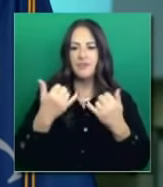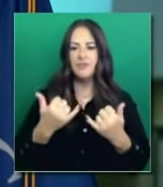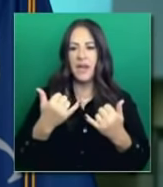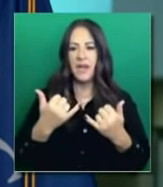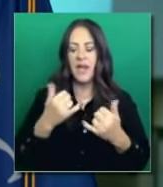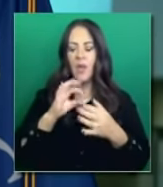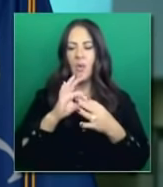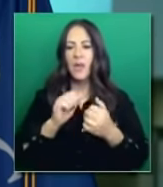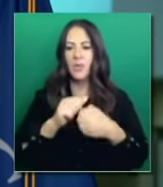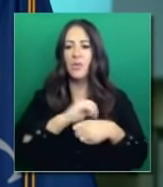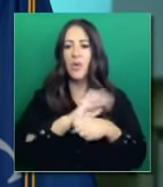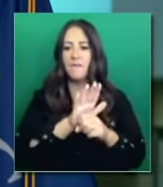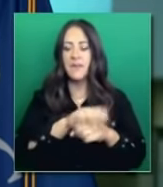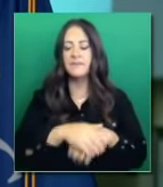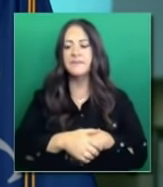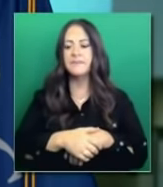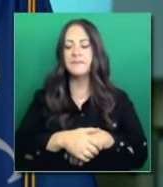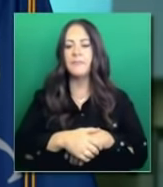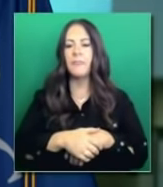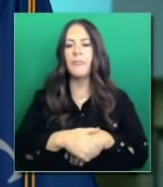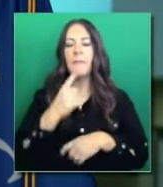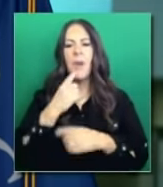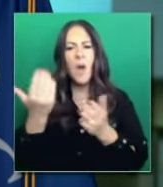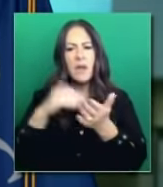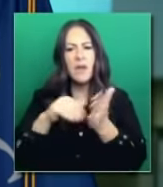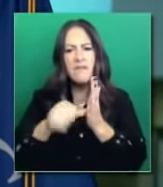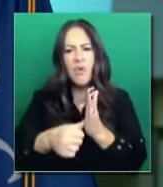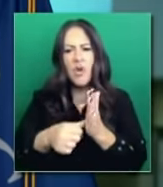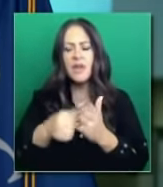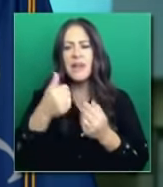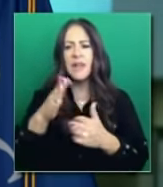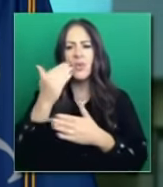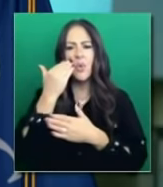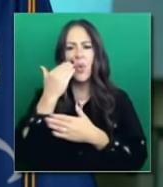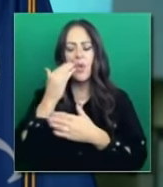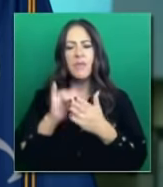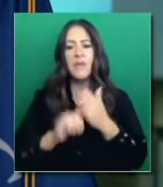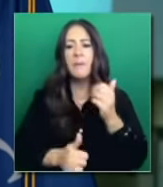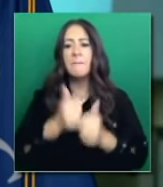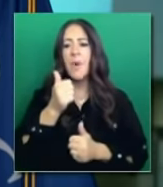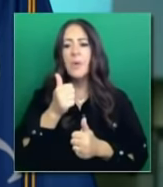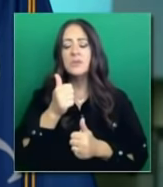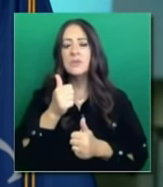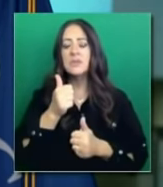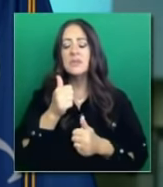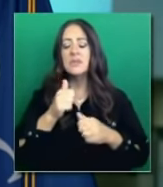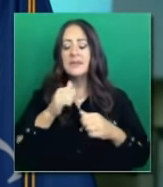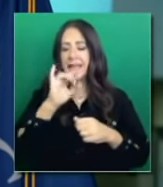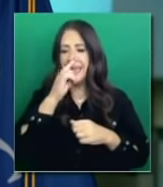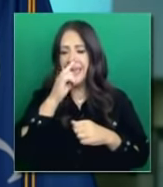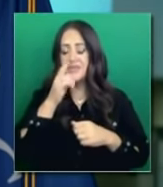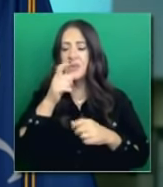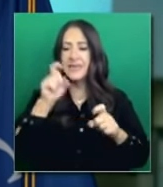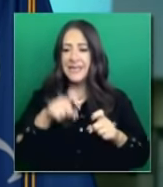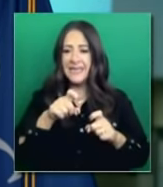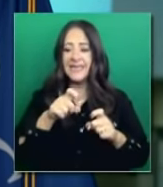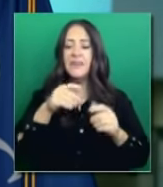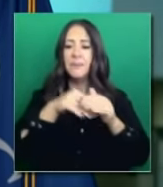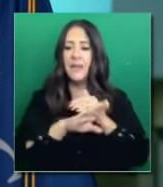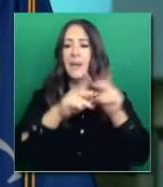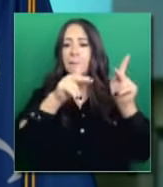about phasing in with the cohorts that are most in need of in-person. And again, as a parent of very young